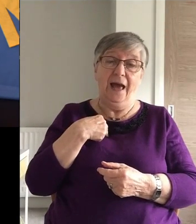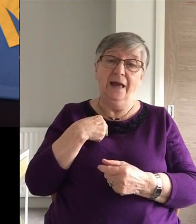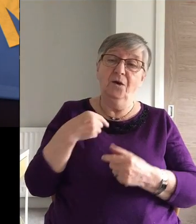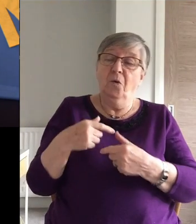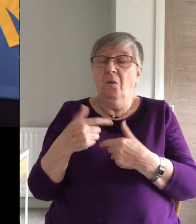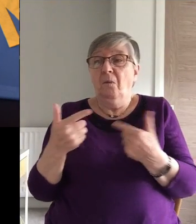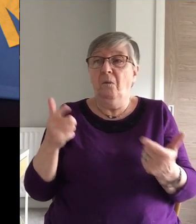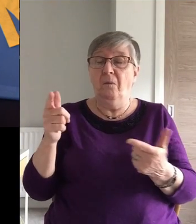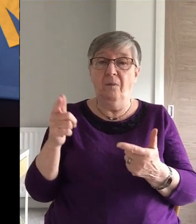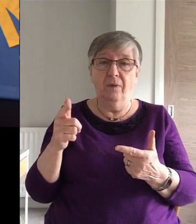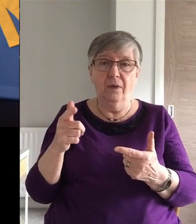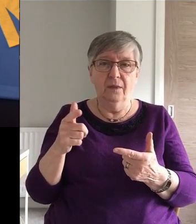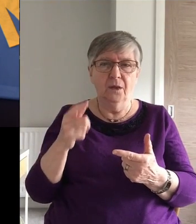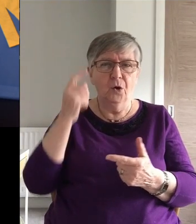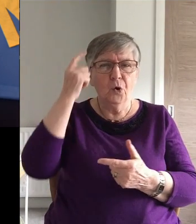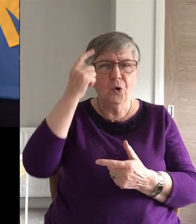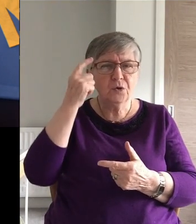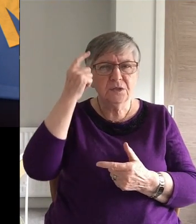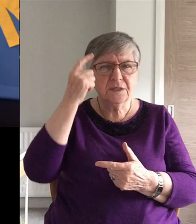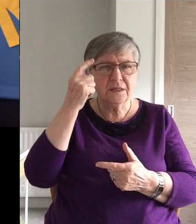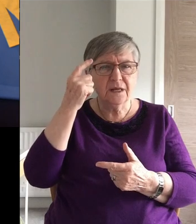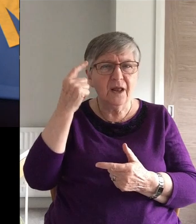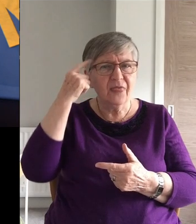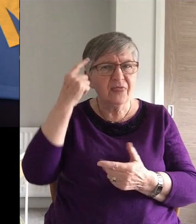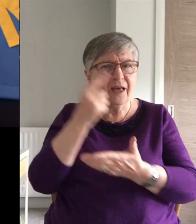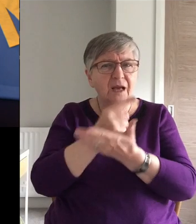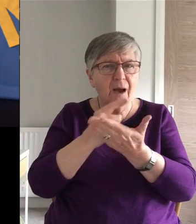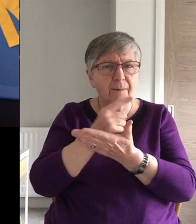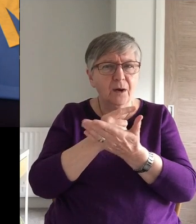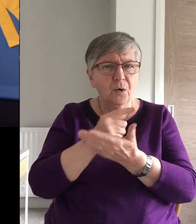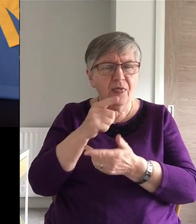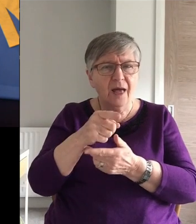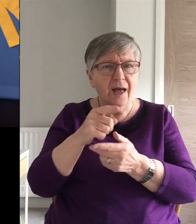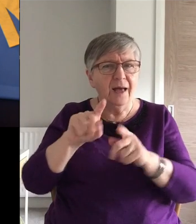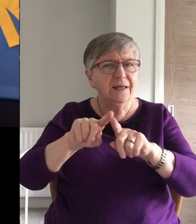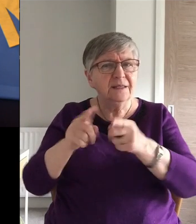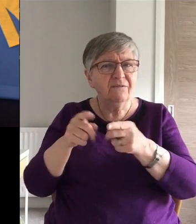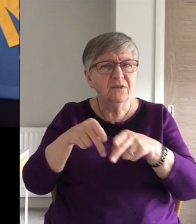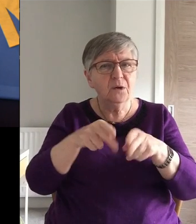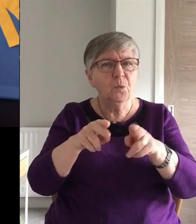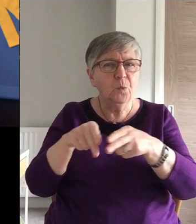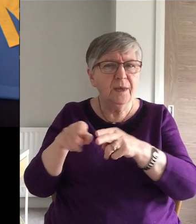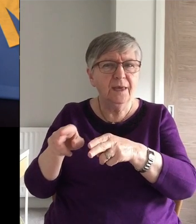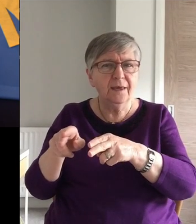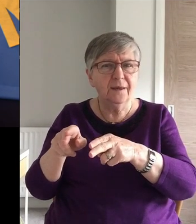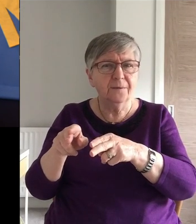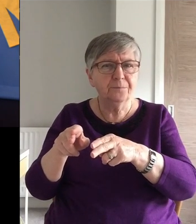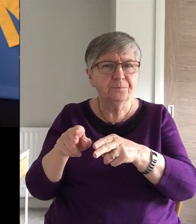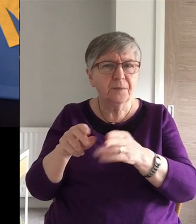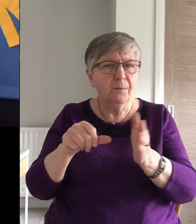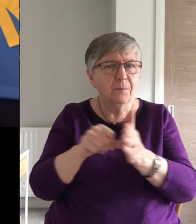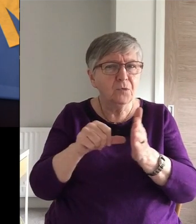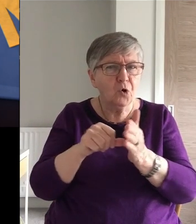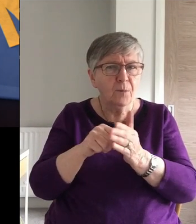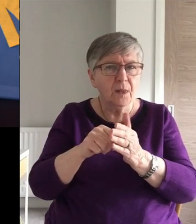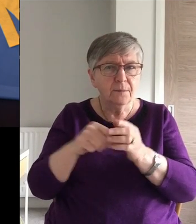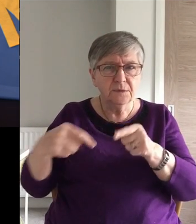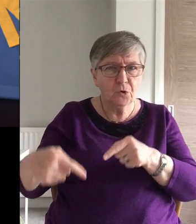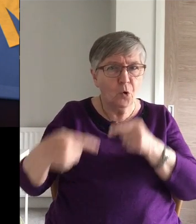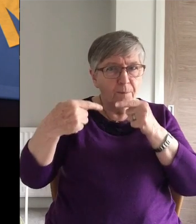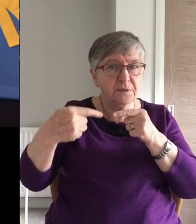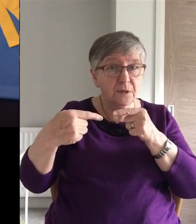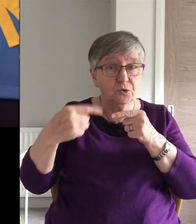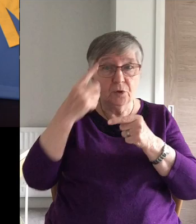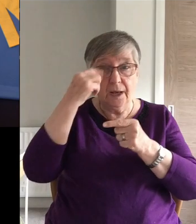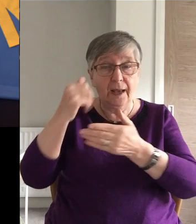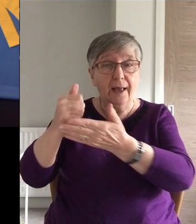stiff upper lip? Rather, he's saying, consider, think about our trials in a certain way. Trials and opposition can actually